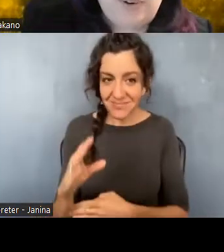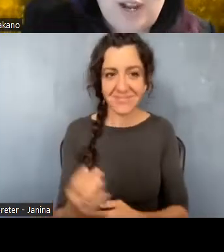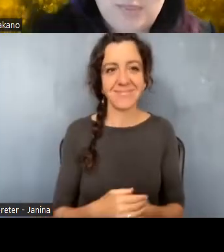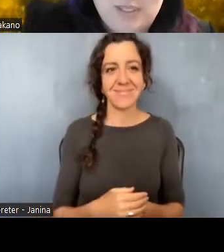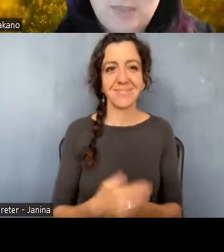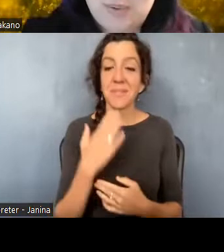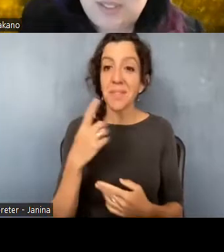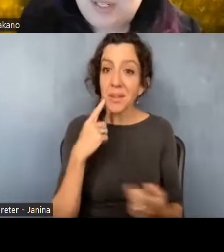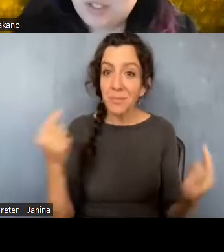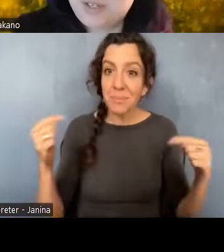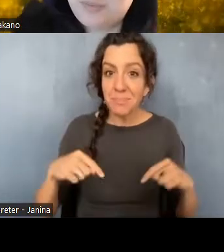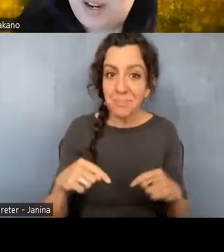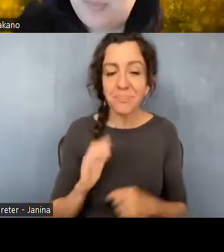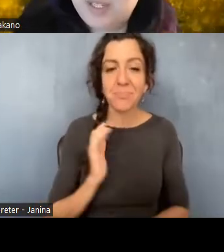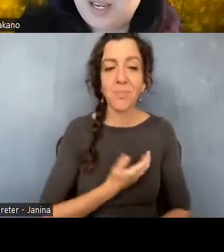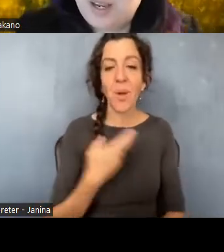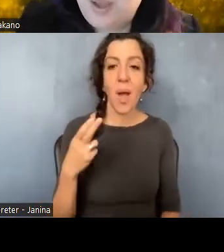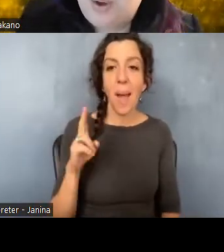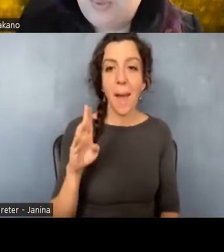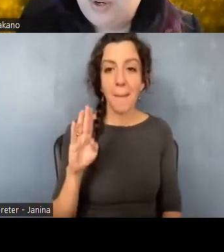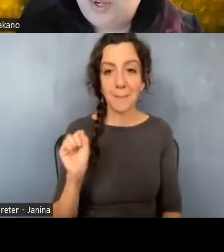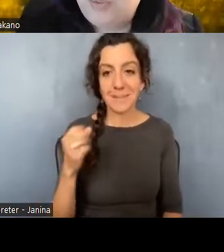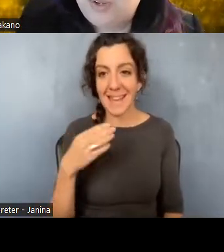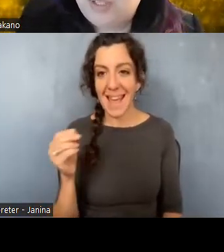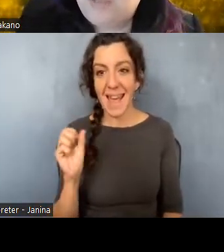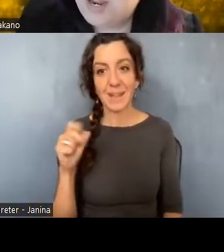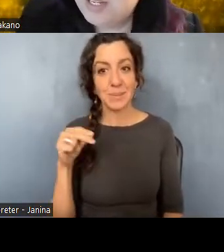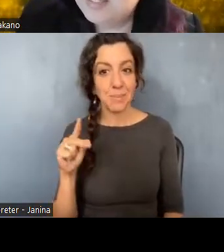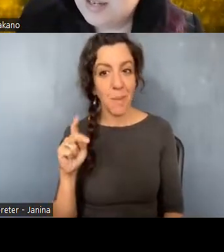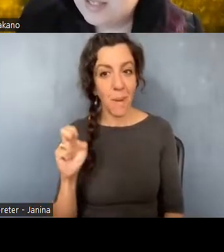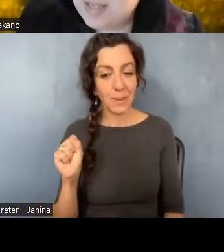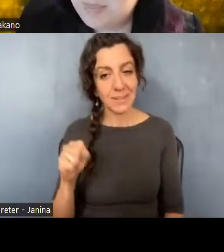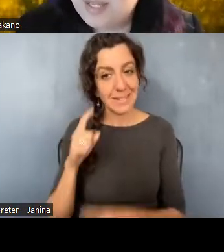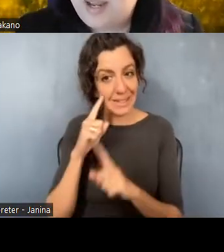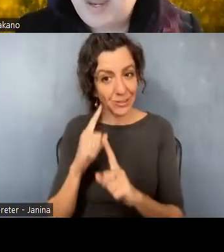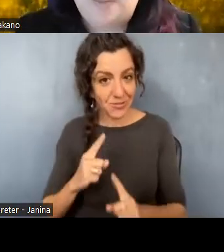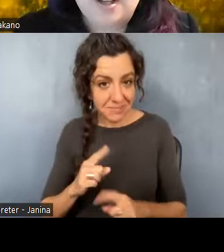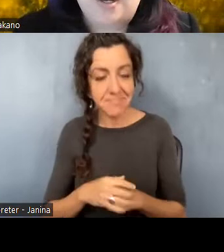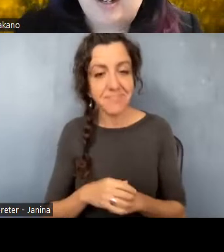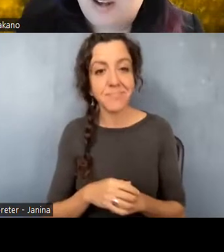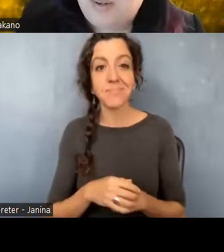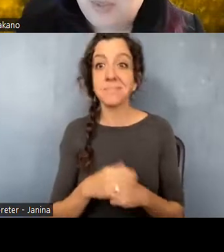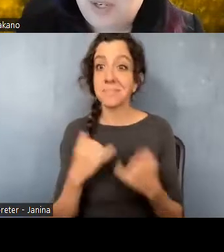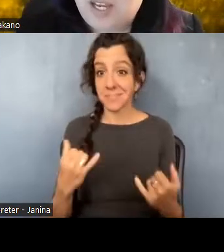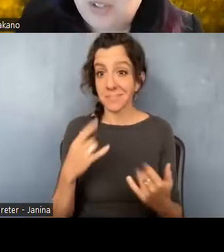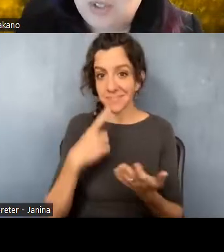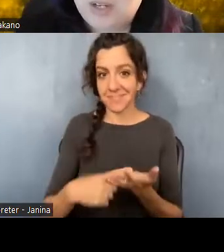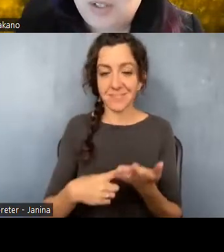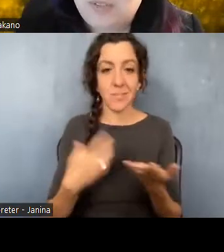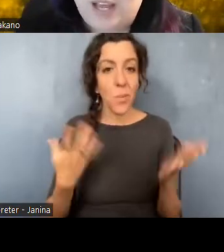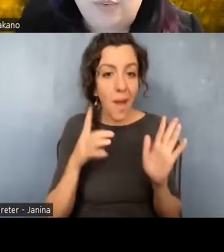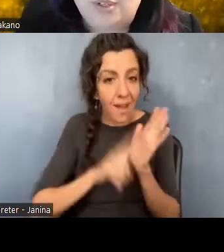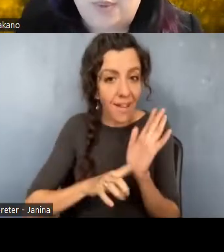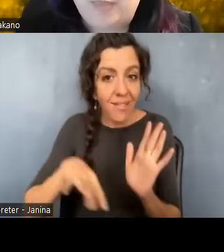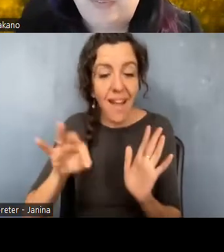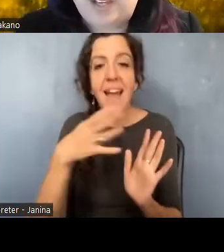today for our Hubs and Spokes initiative. Today, we are going over the findings and next steps. My name is Connie Nakano. I'm Communications Director